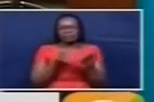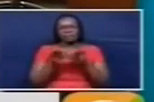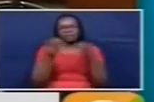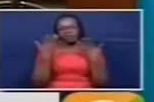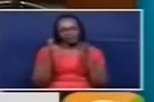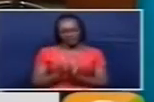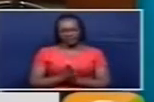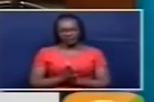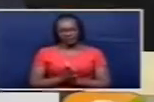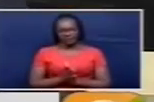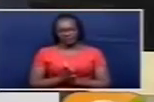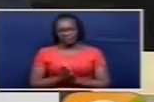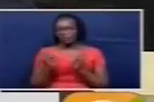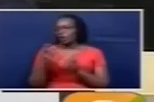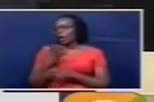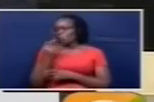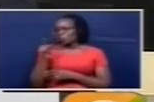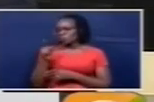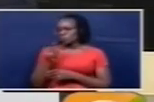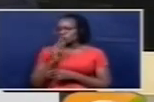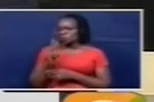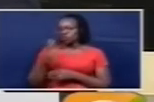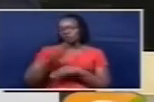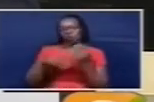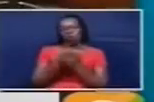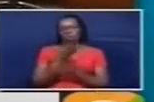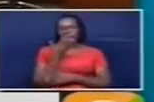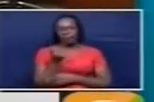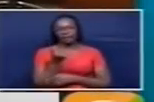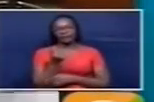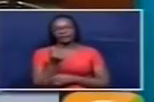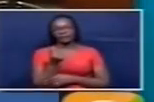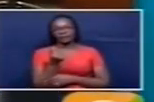Okay, gentlemen, we wish you all the very best. Are you voting for me?